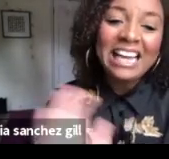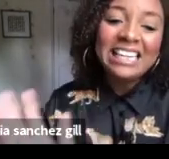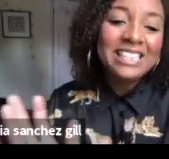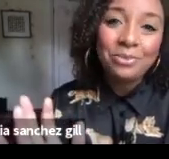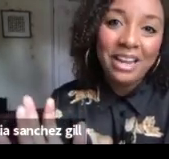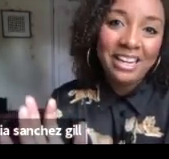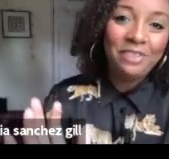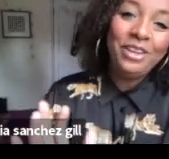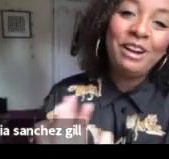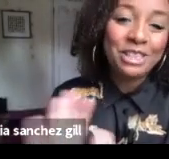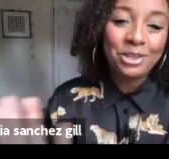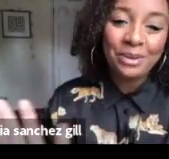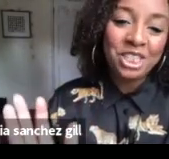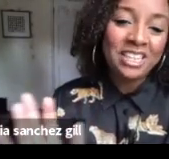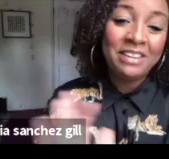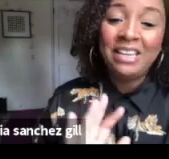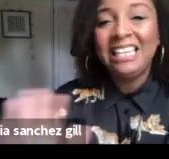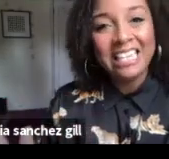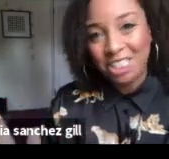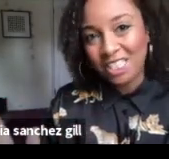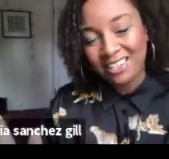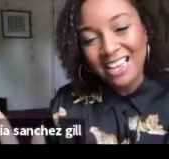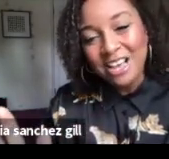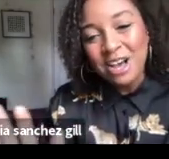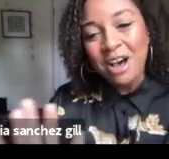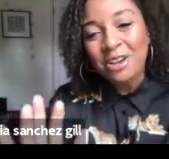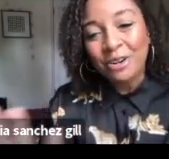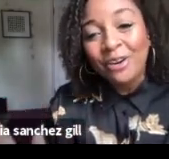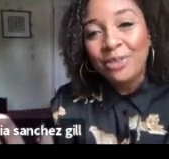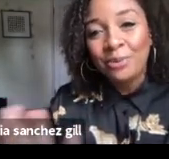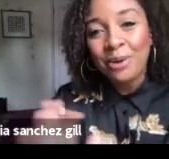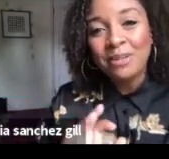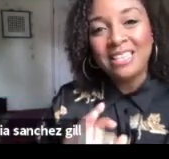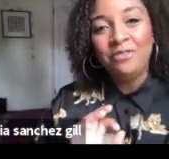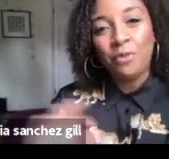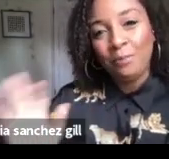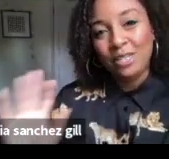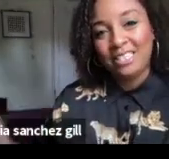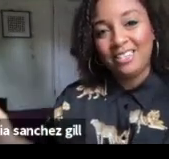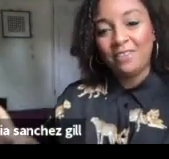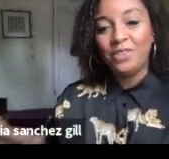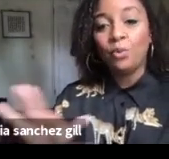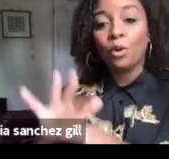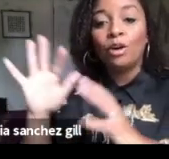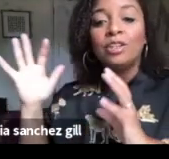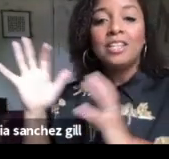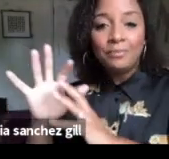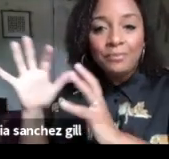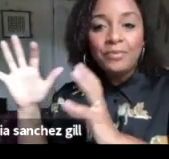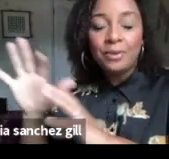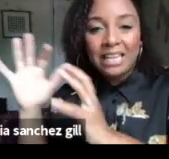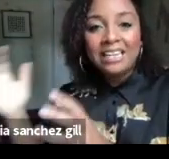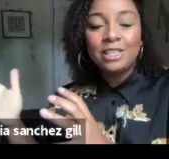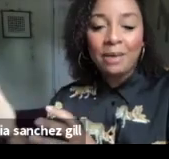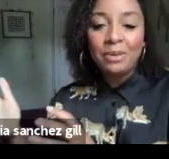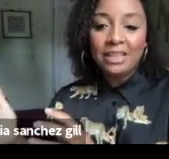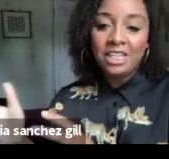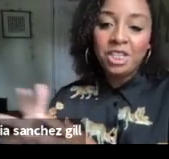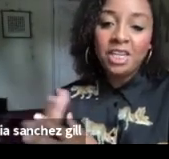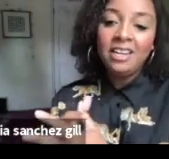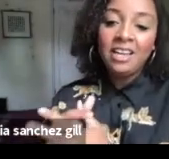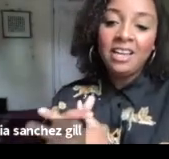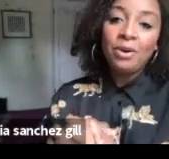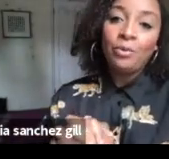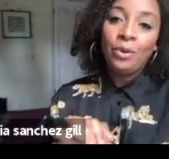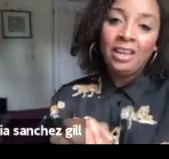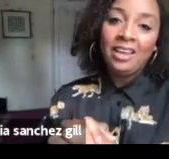the highest rate of incarceration of any nation on Earth. We represent 4% of the world, the planet's